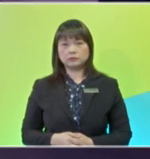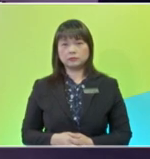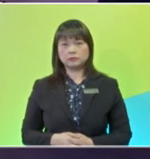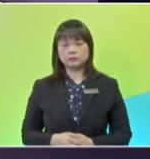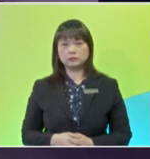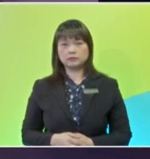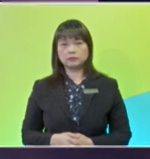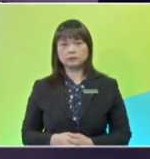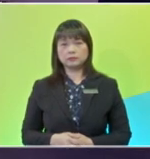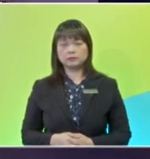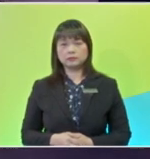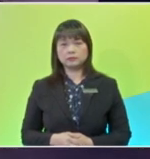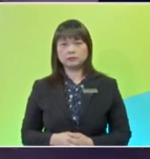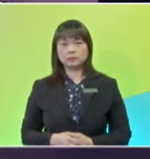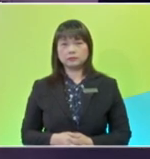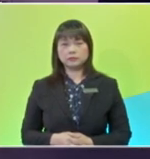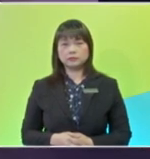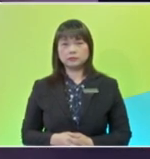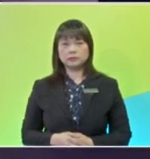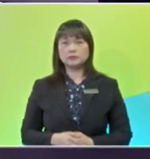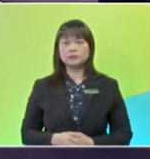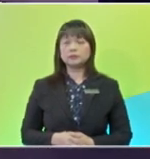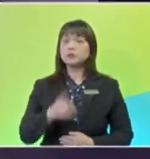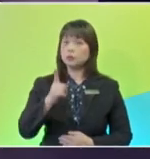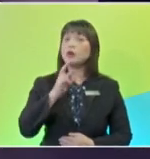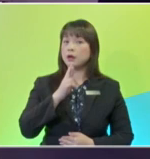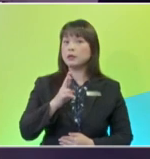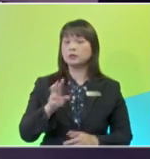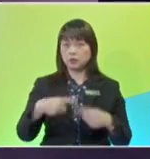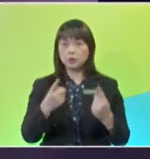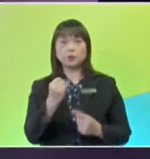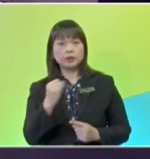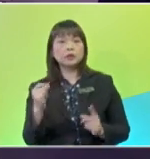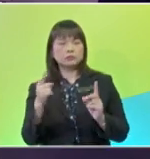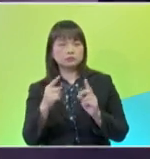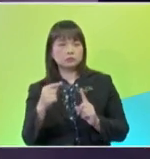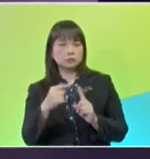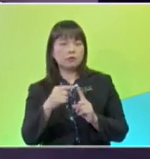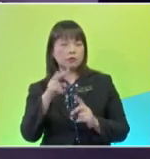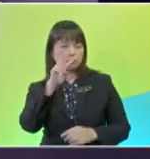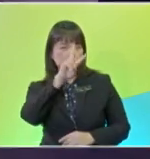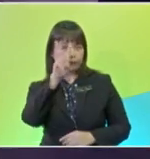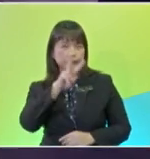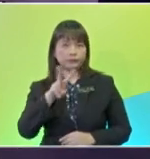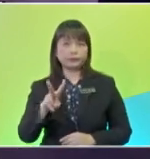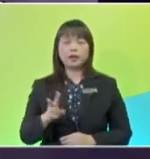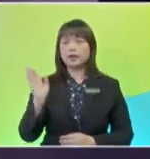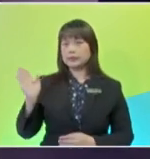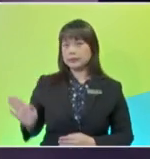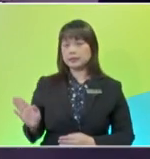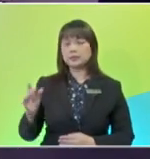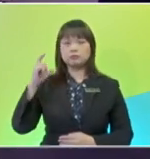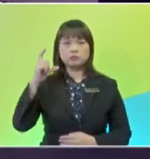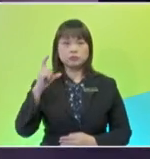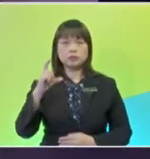so I would like you. So you are going to be the observer. Okay. From Earth. Okay. And so this is going to be the moon. Okay. And I am going